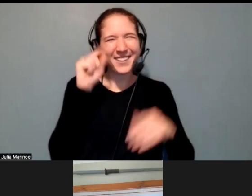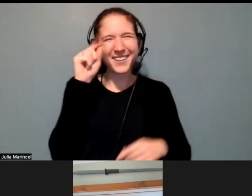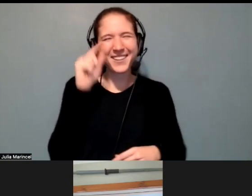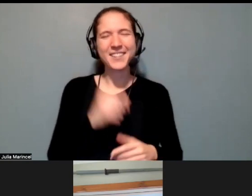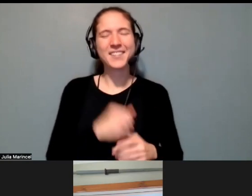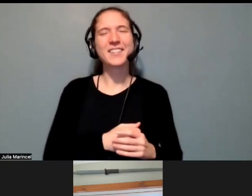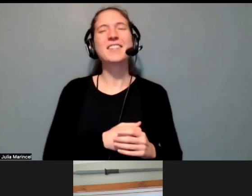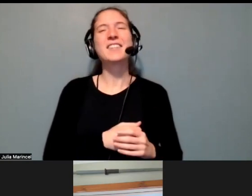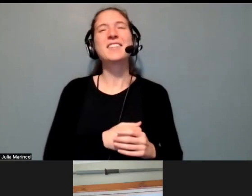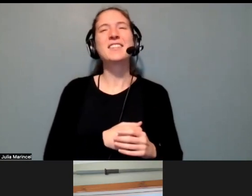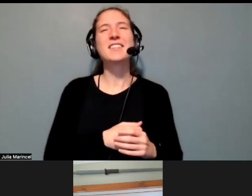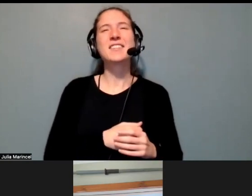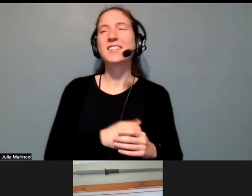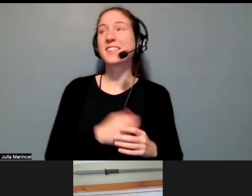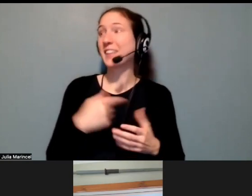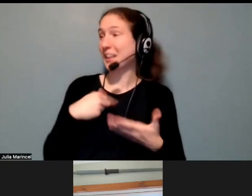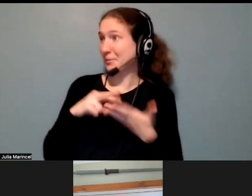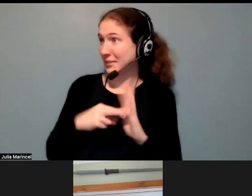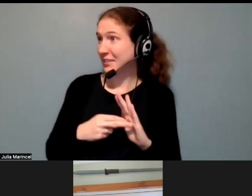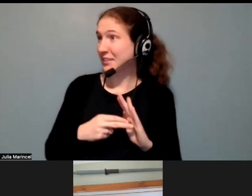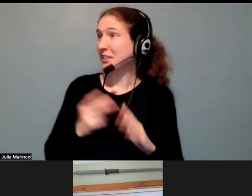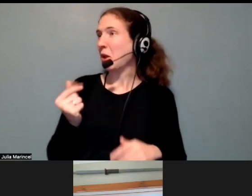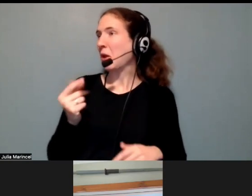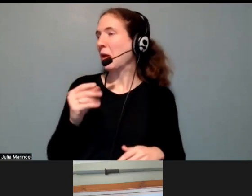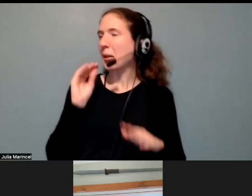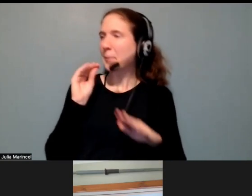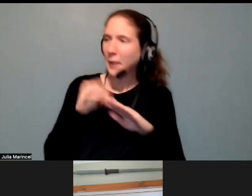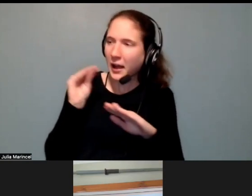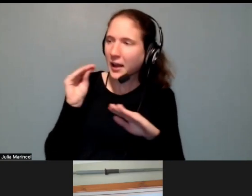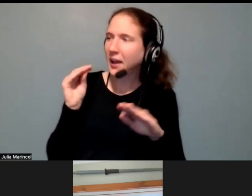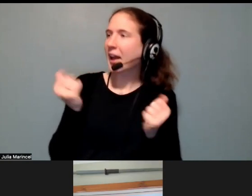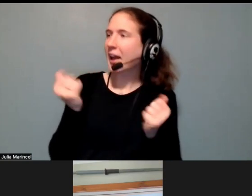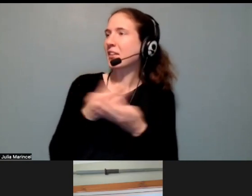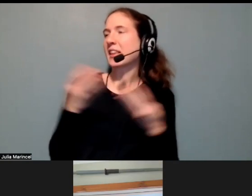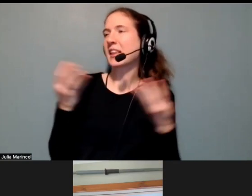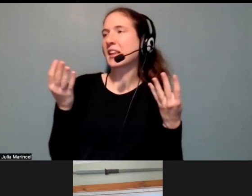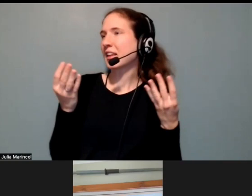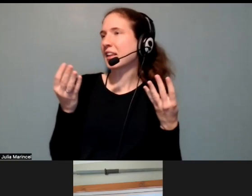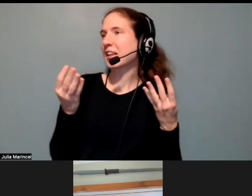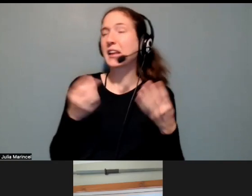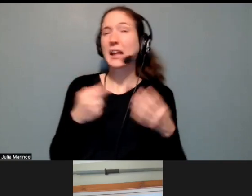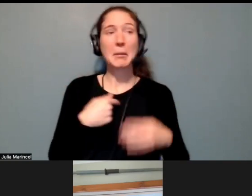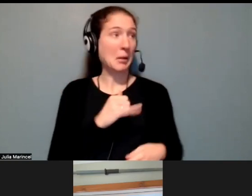it was just, I mean, they kissed their dogs. They kissed anything. Yeah, I do that.